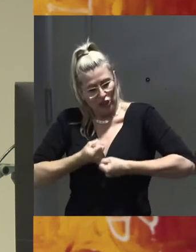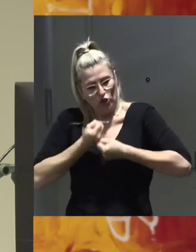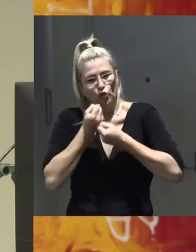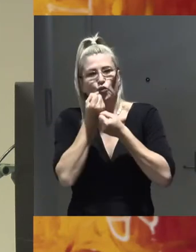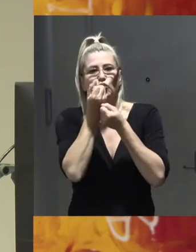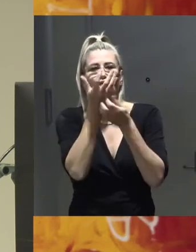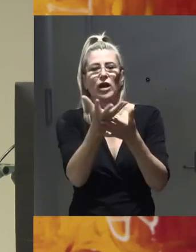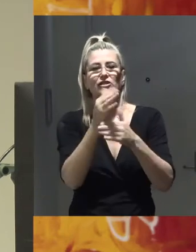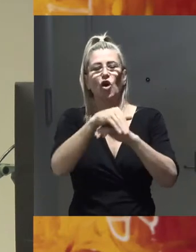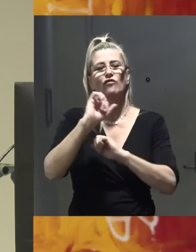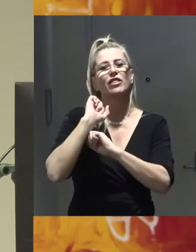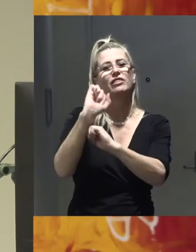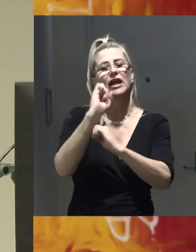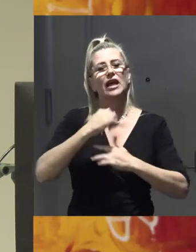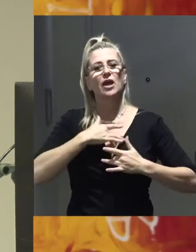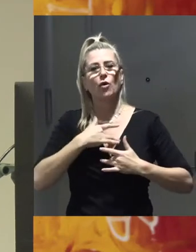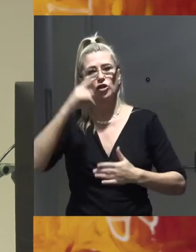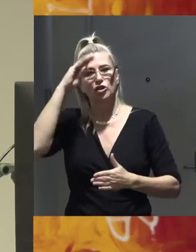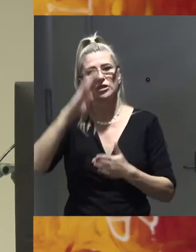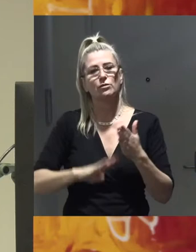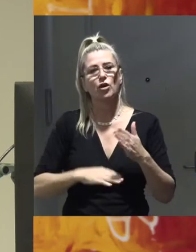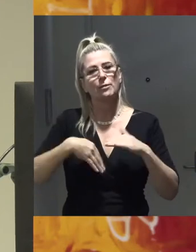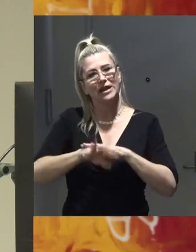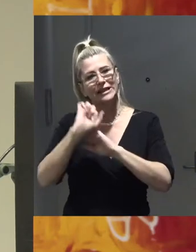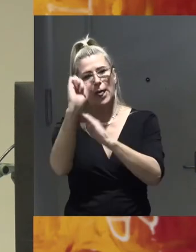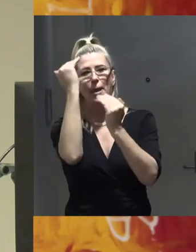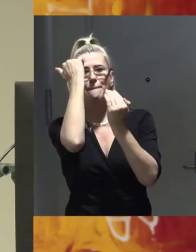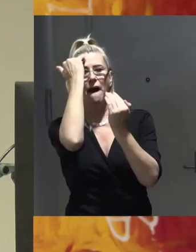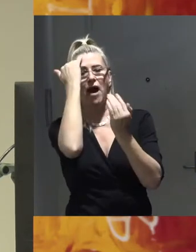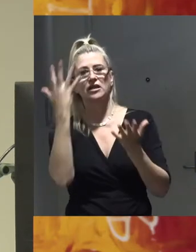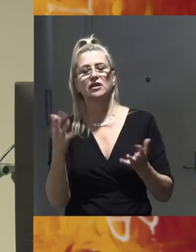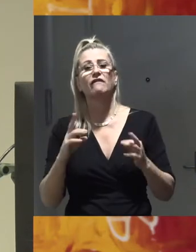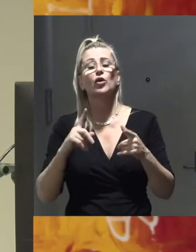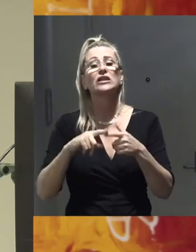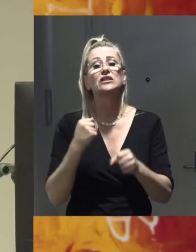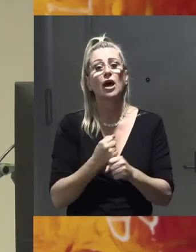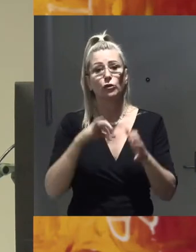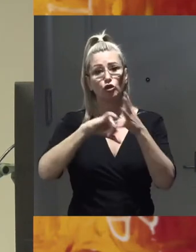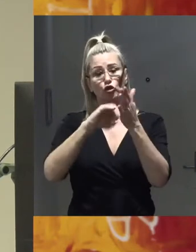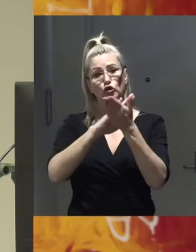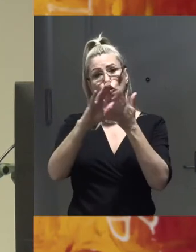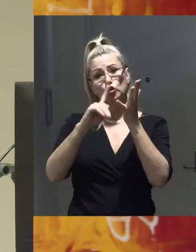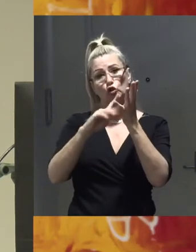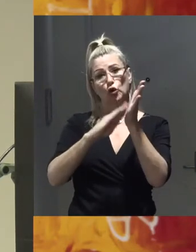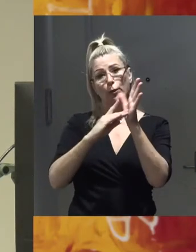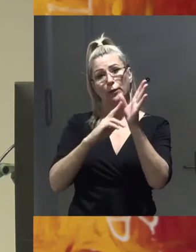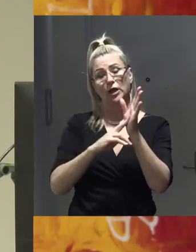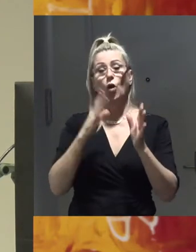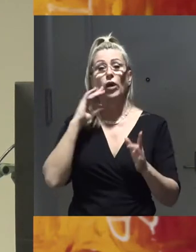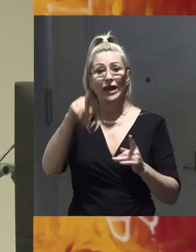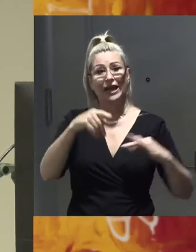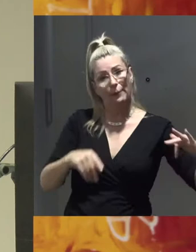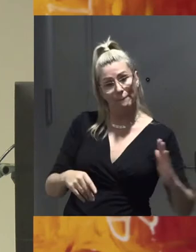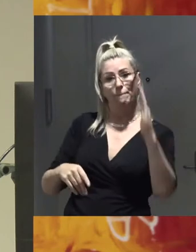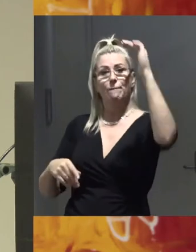to their emotional experience and inner psyche. For example, Schumann, when he was in a manic state, would